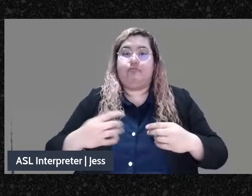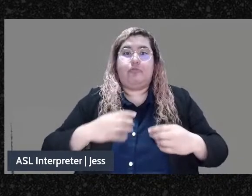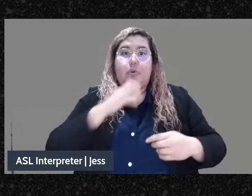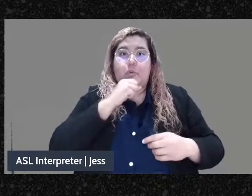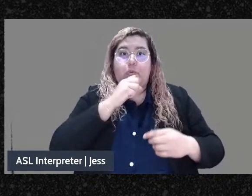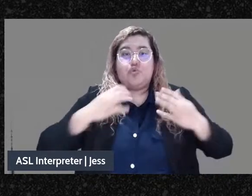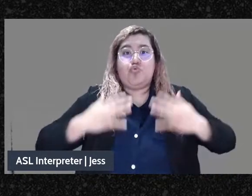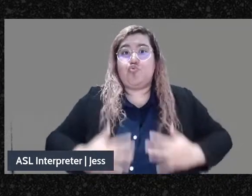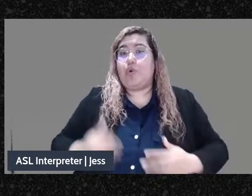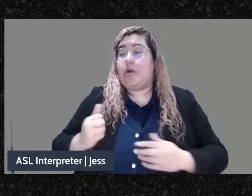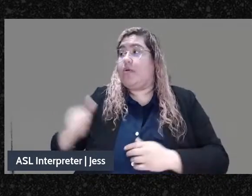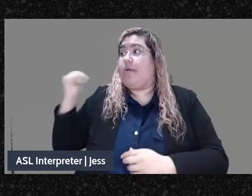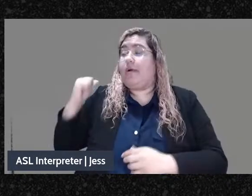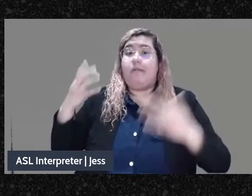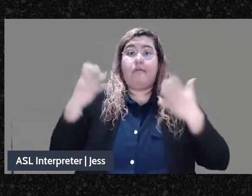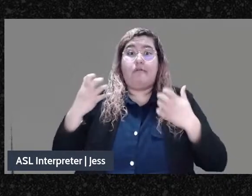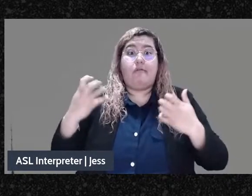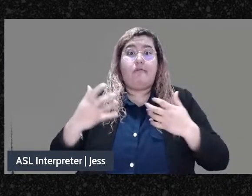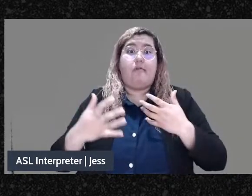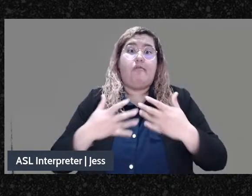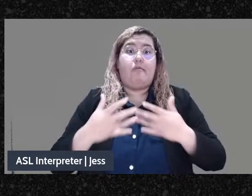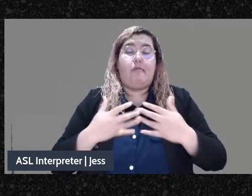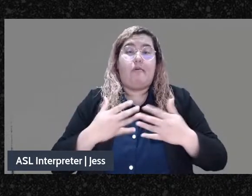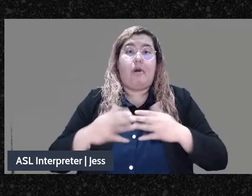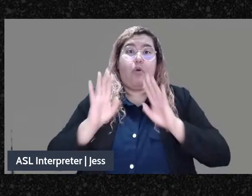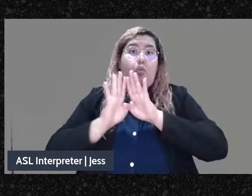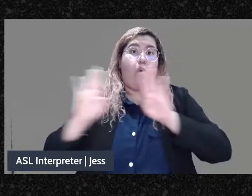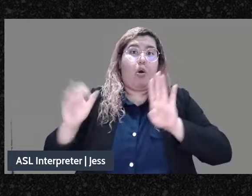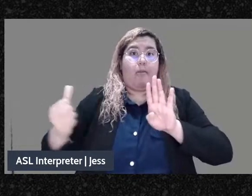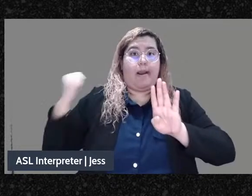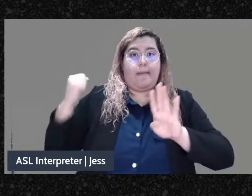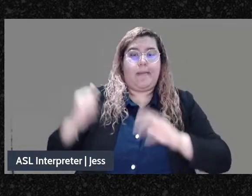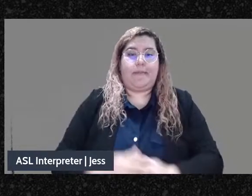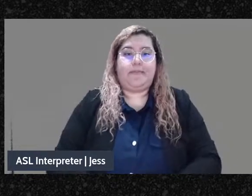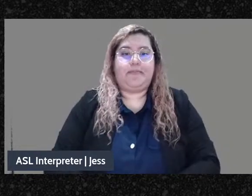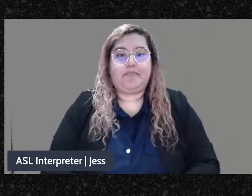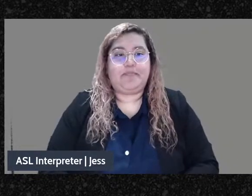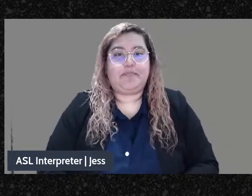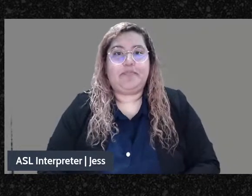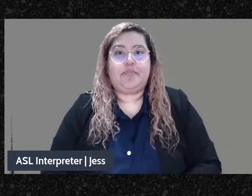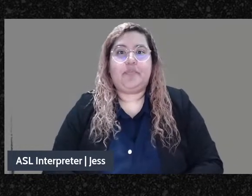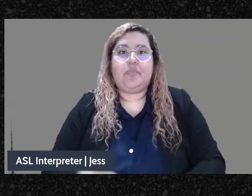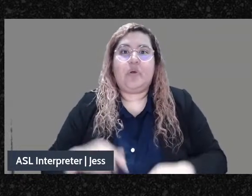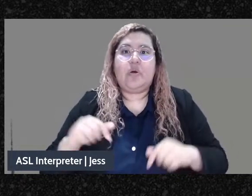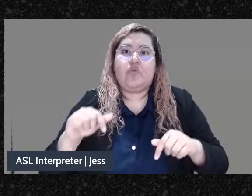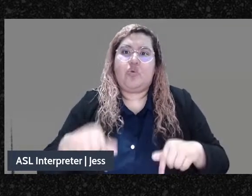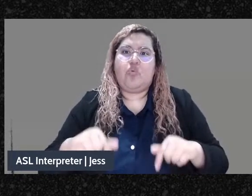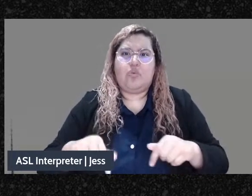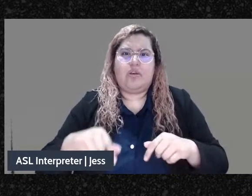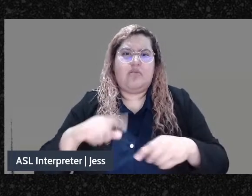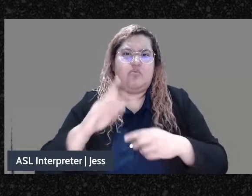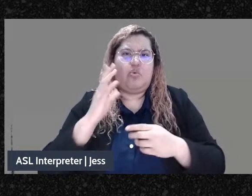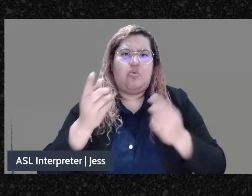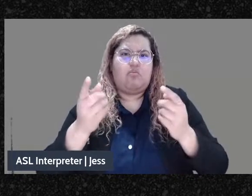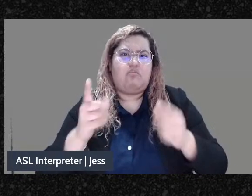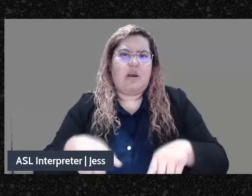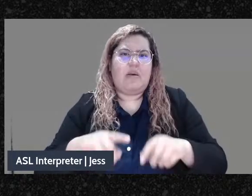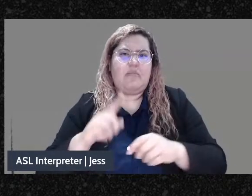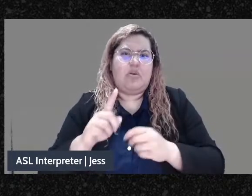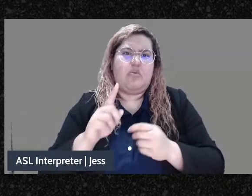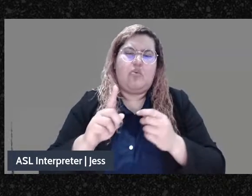We're planning for tonight's conversation to take place for 1.5 hours, ending around 8:30 Eastern Time, 5:30